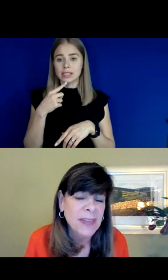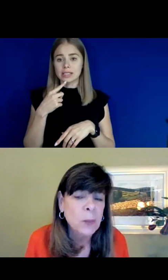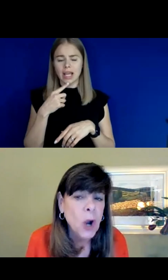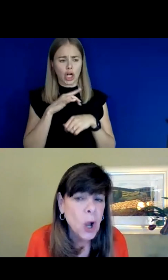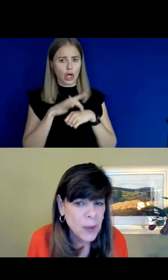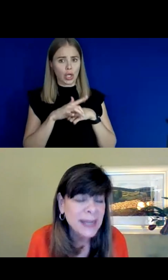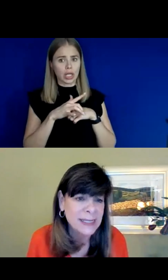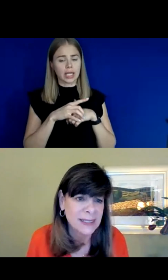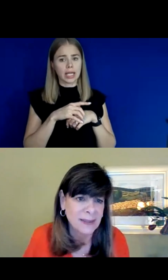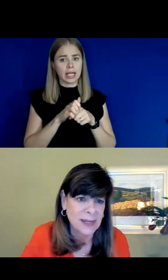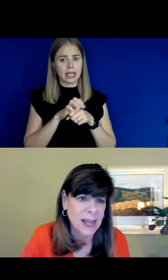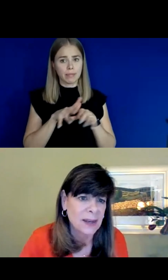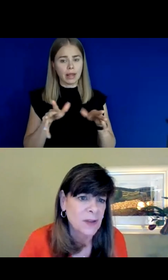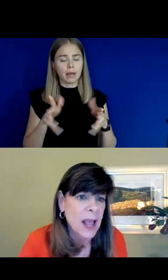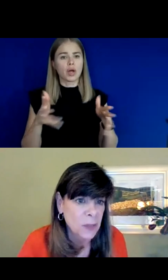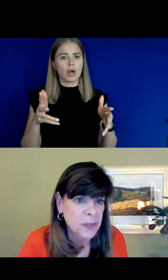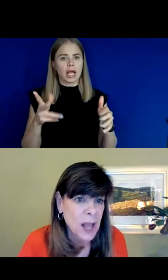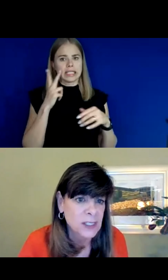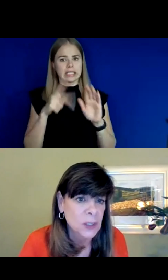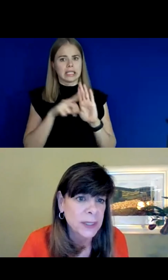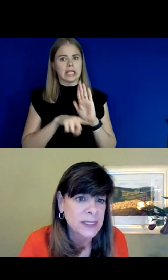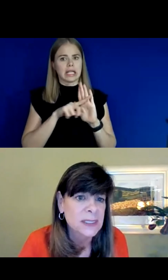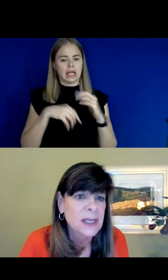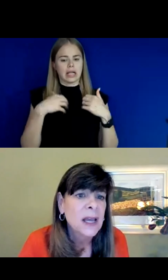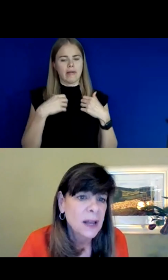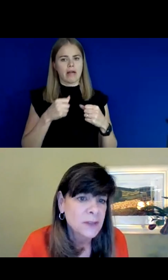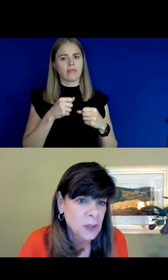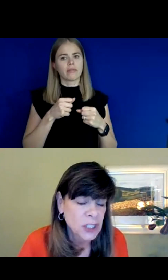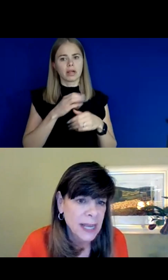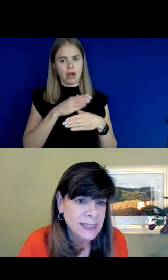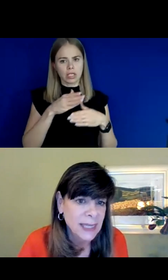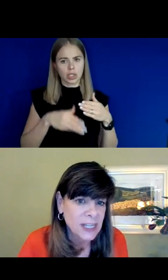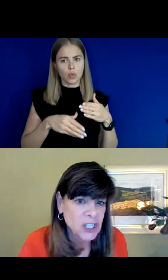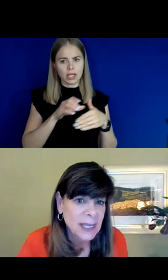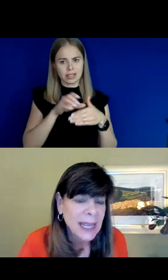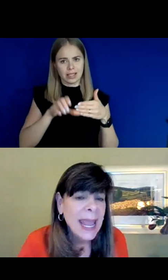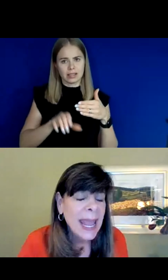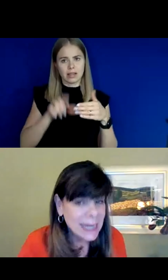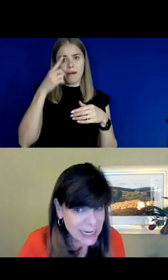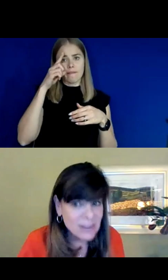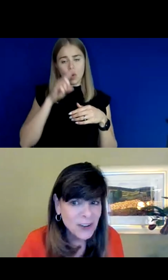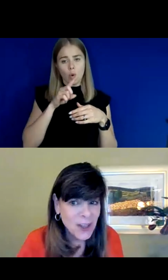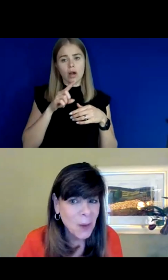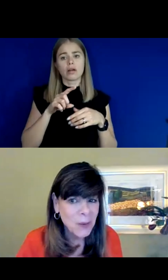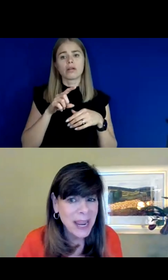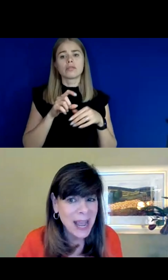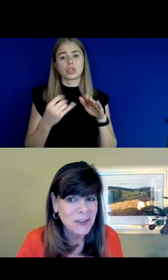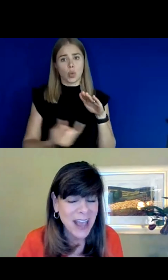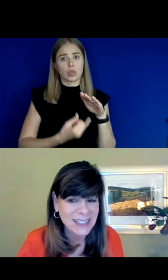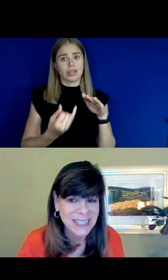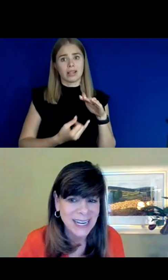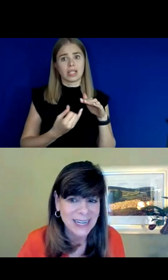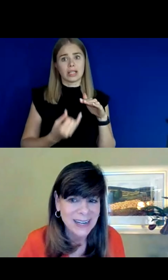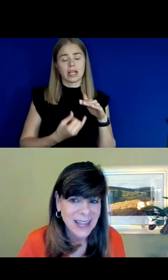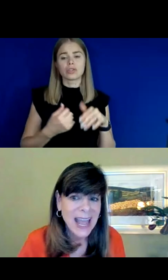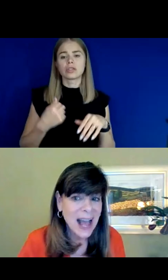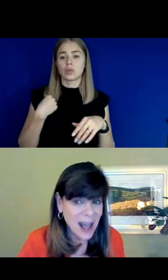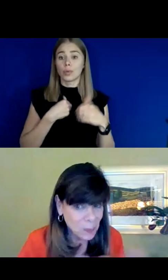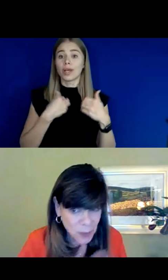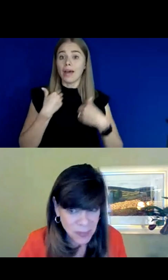pandemic that they were already seeing the negative health consequences of social isolation. And even though we have the